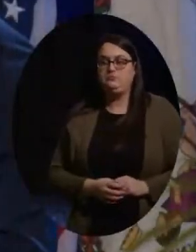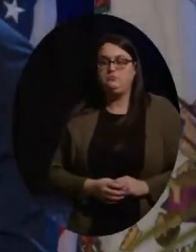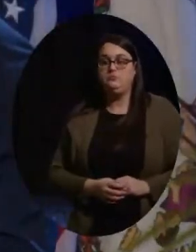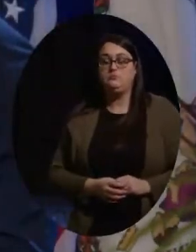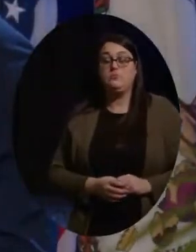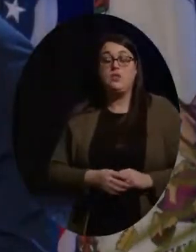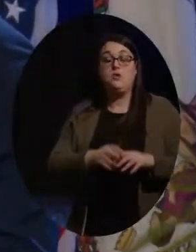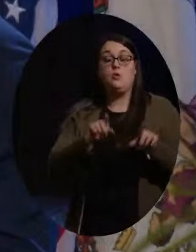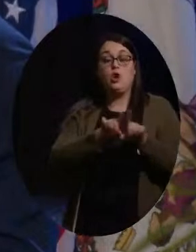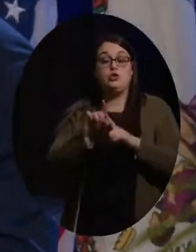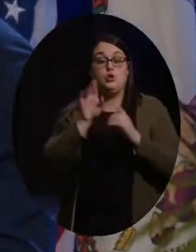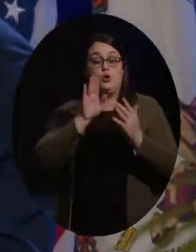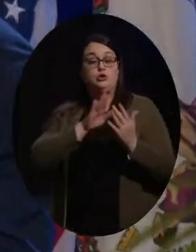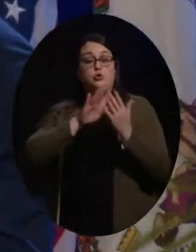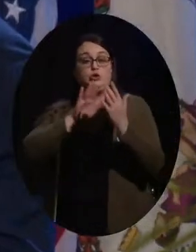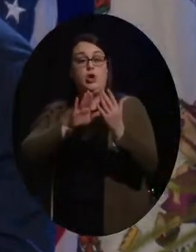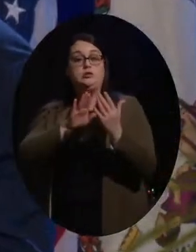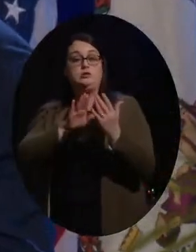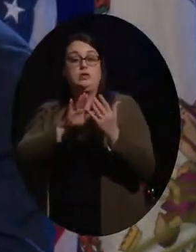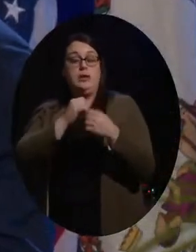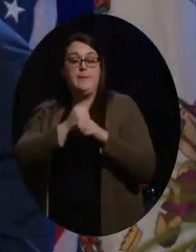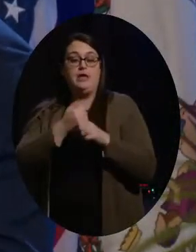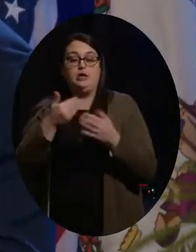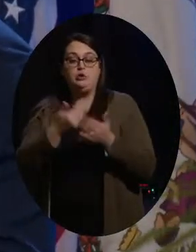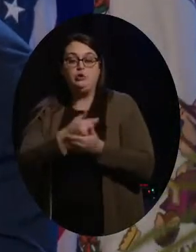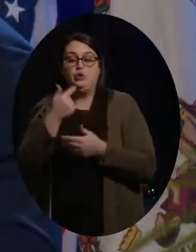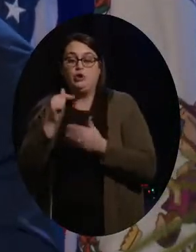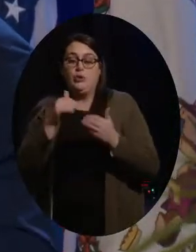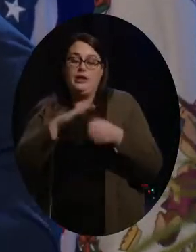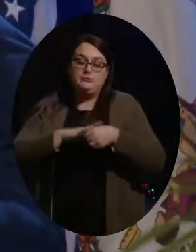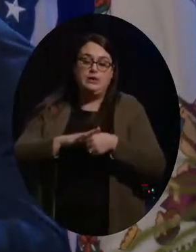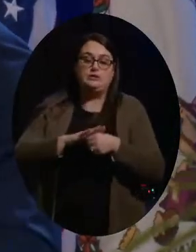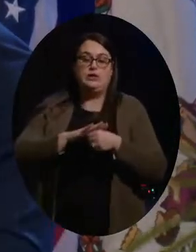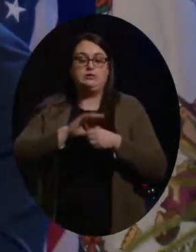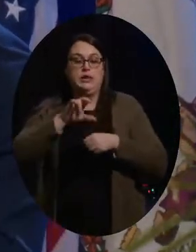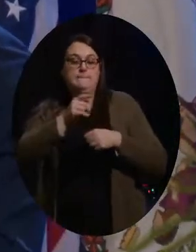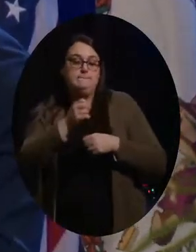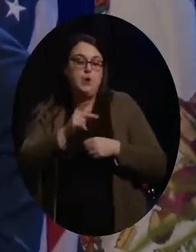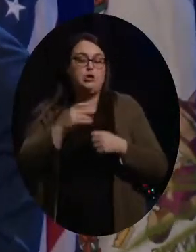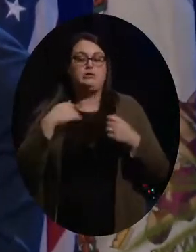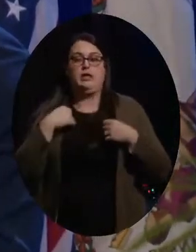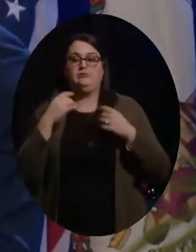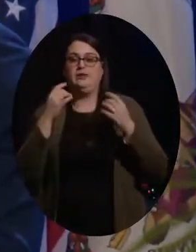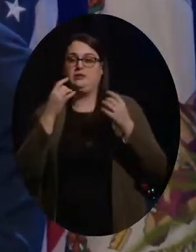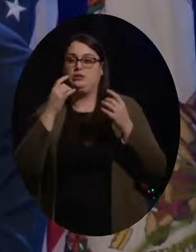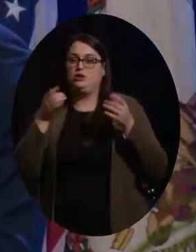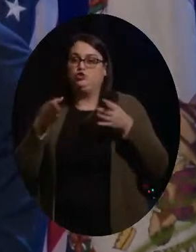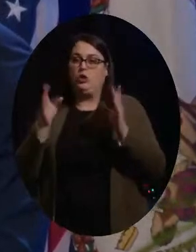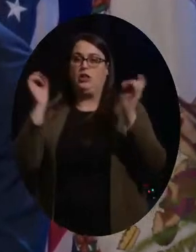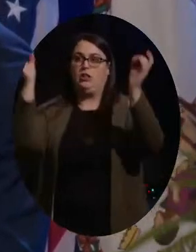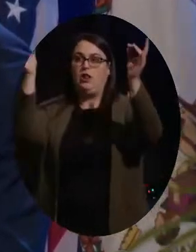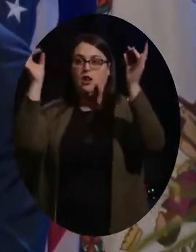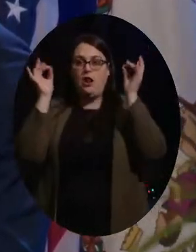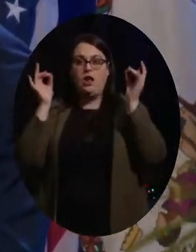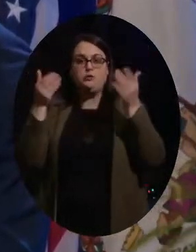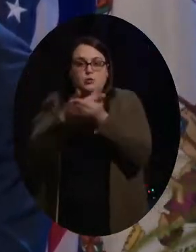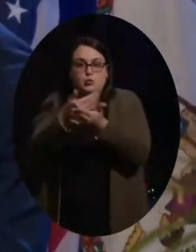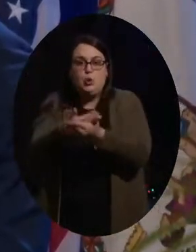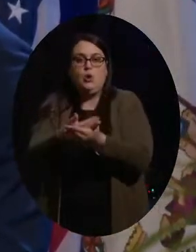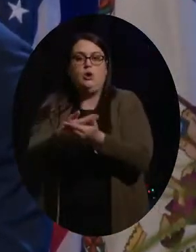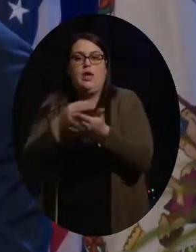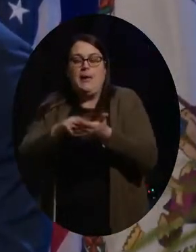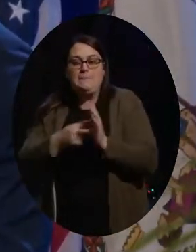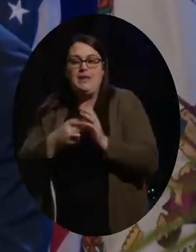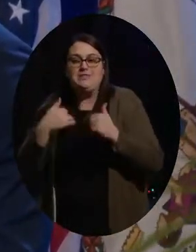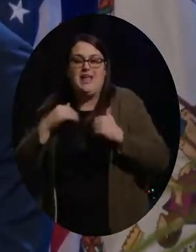And we're also addressing blight, creating new green spaces and parks, and installing new streetlights. This is what it means to be